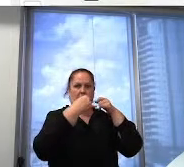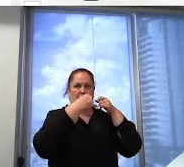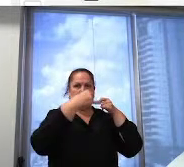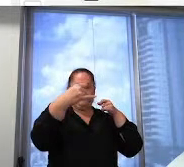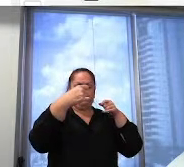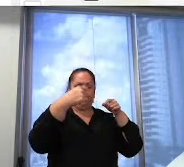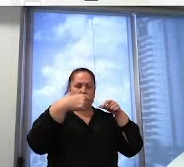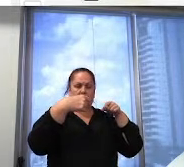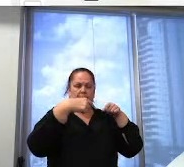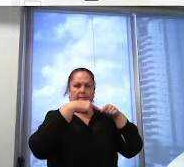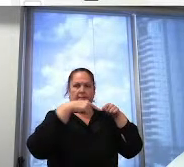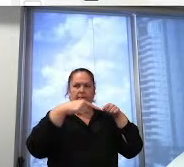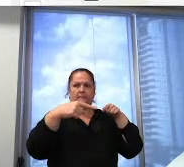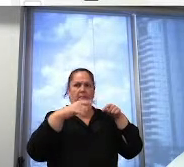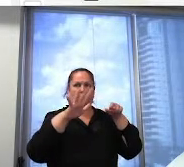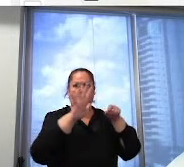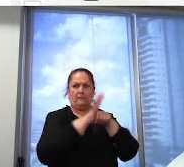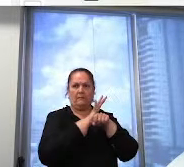line